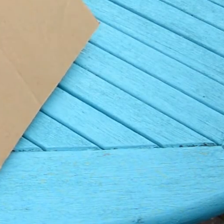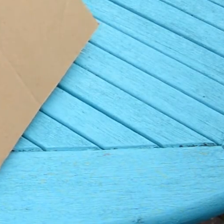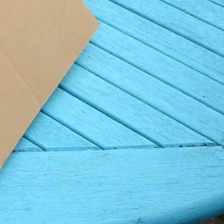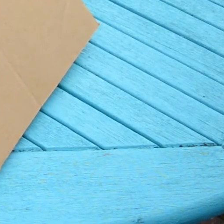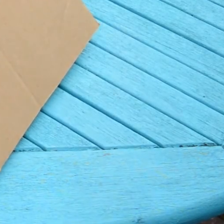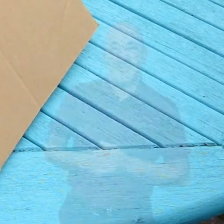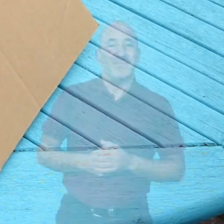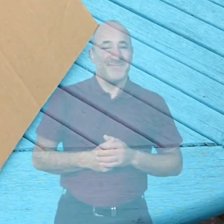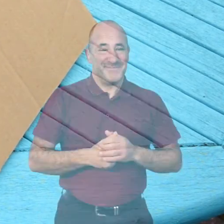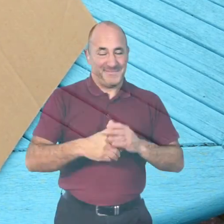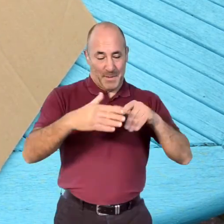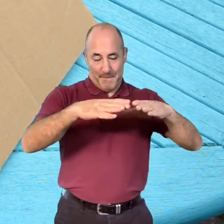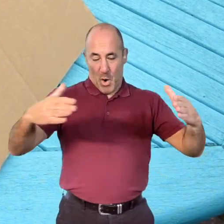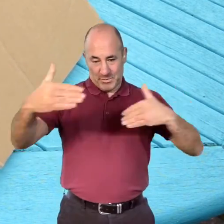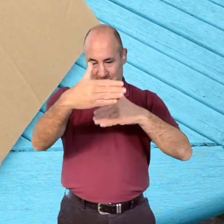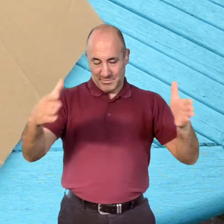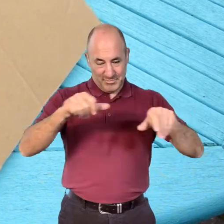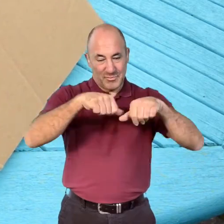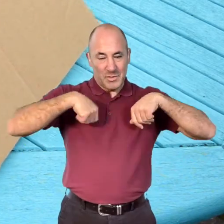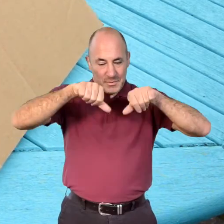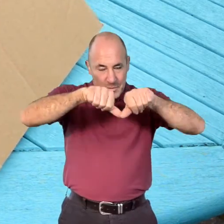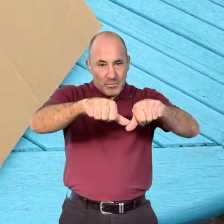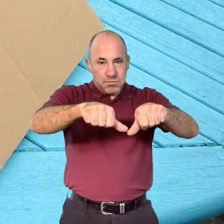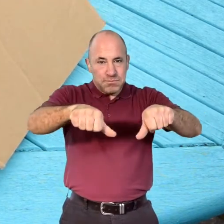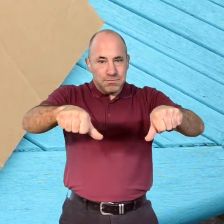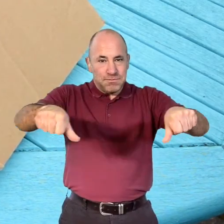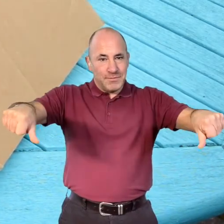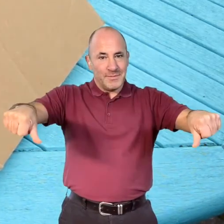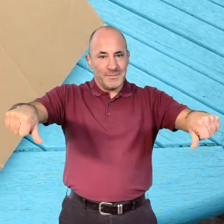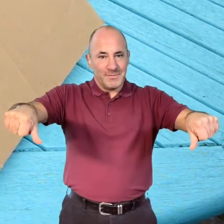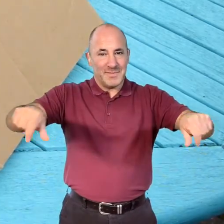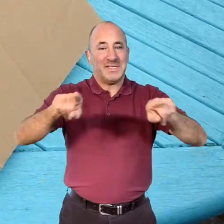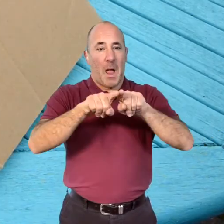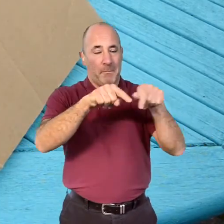And I'm going to stick it against the box.